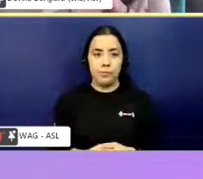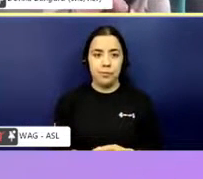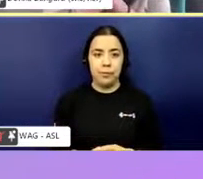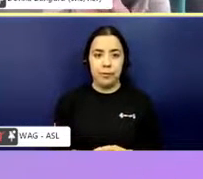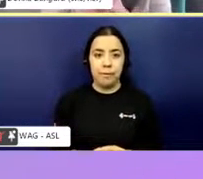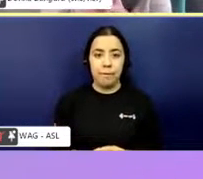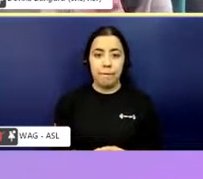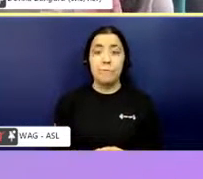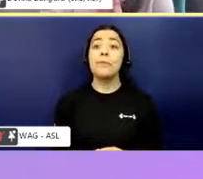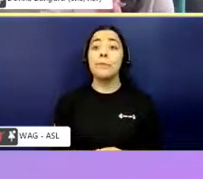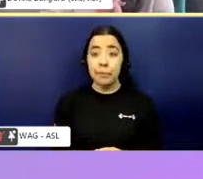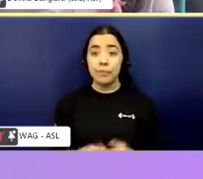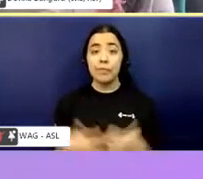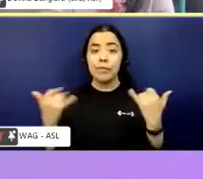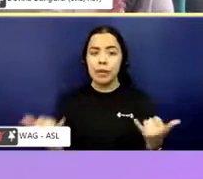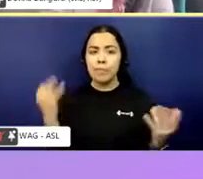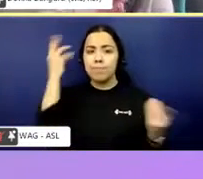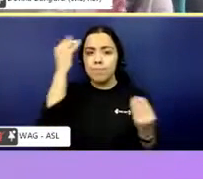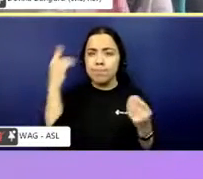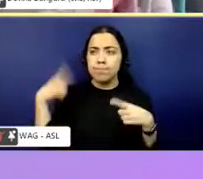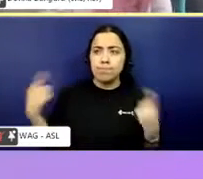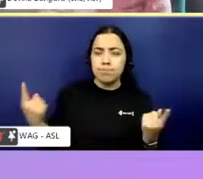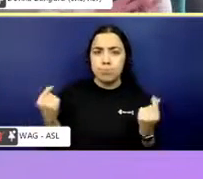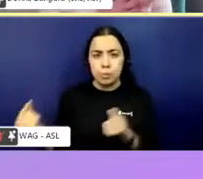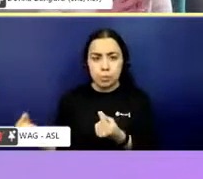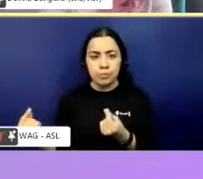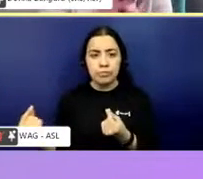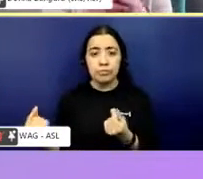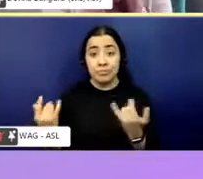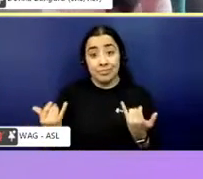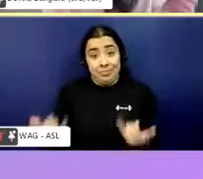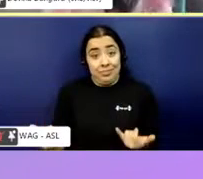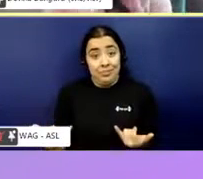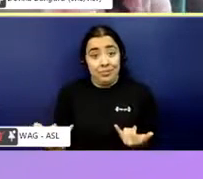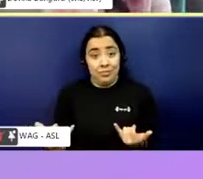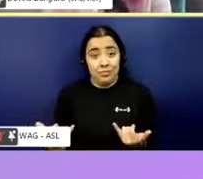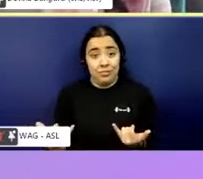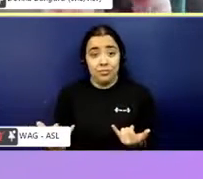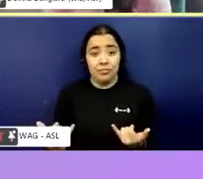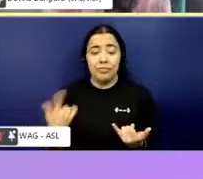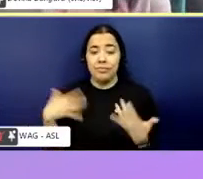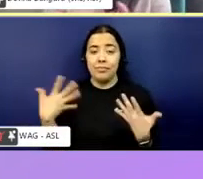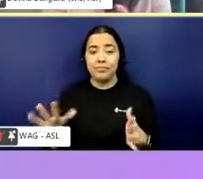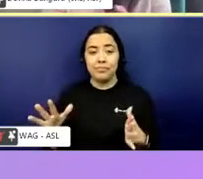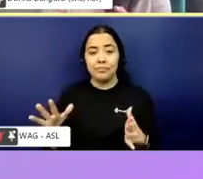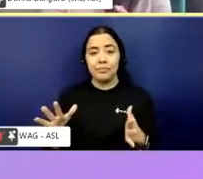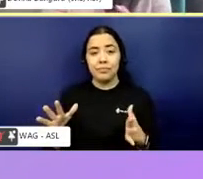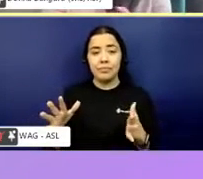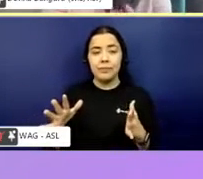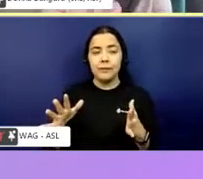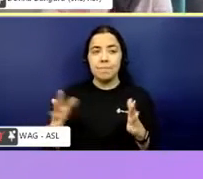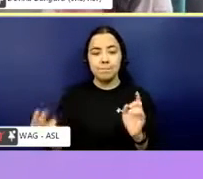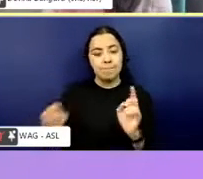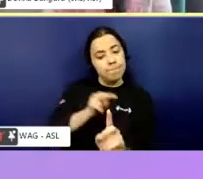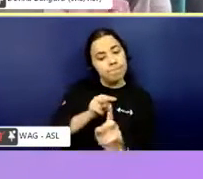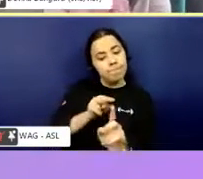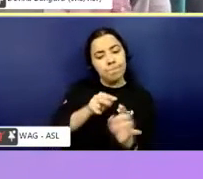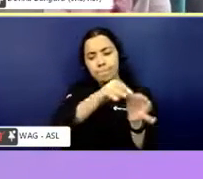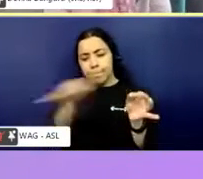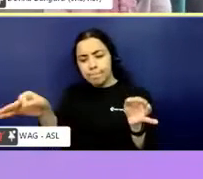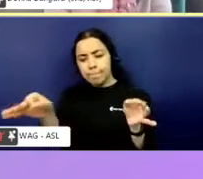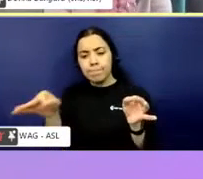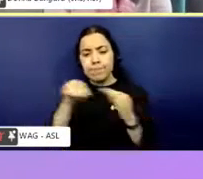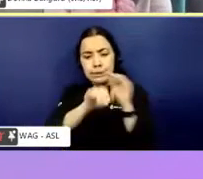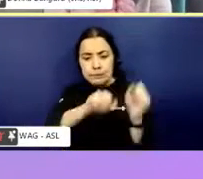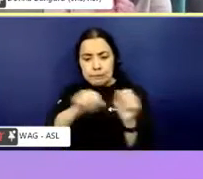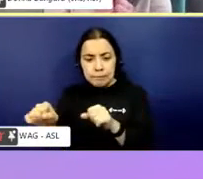So let's think about what we've done. At this point now, we've redefined accessibility and